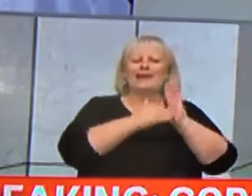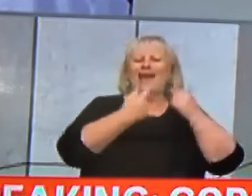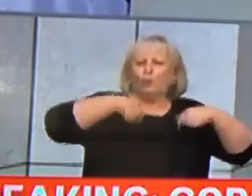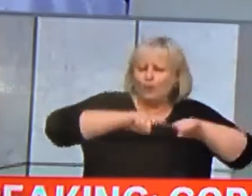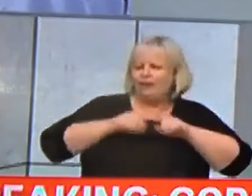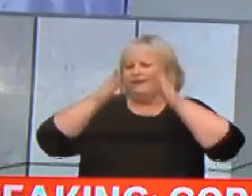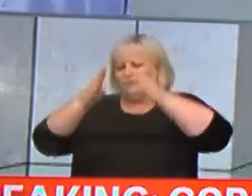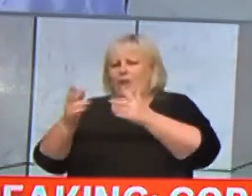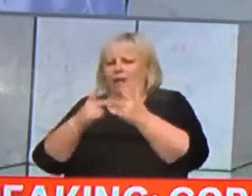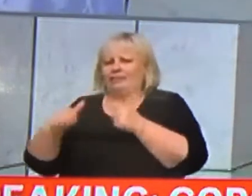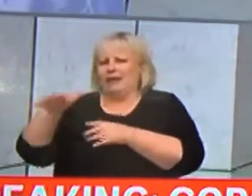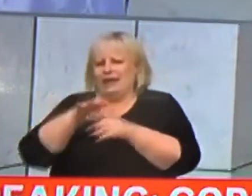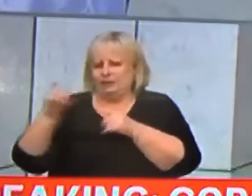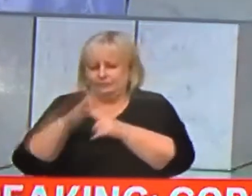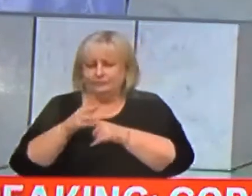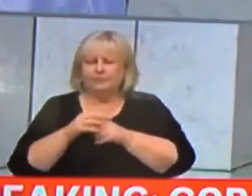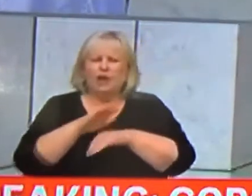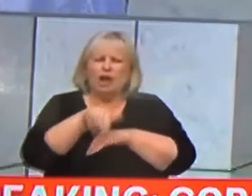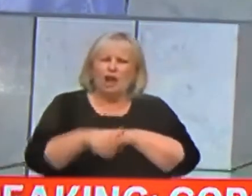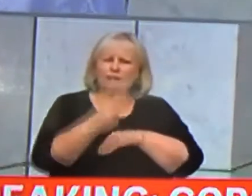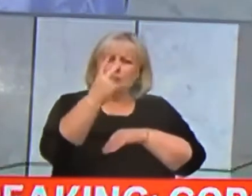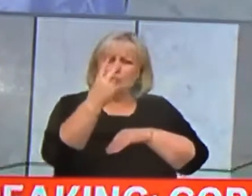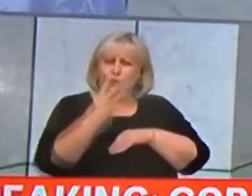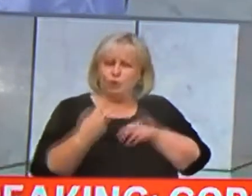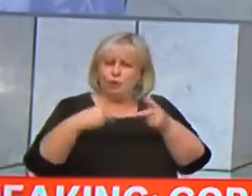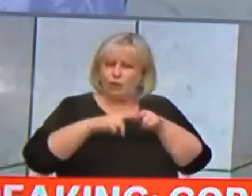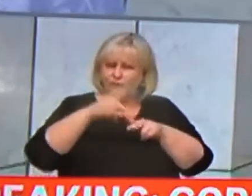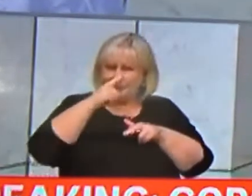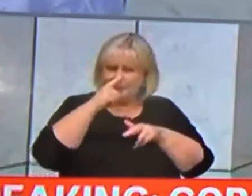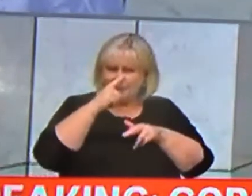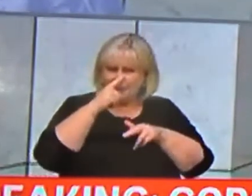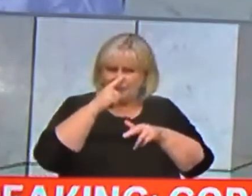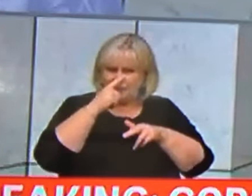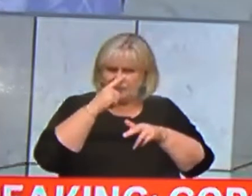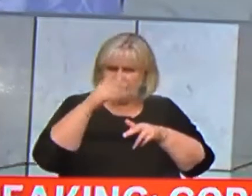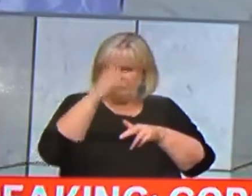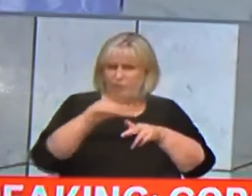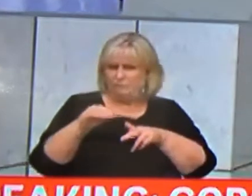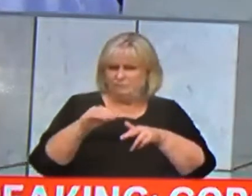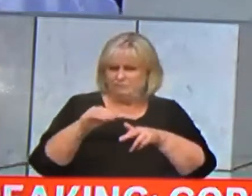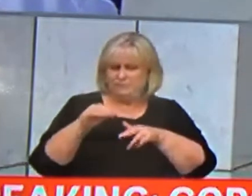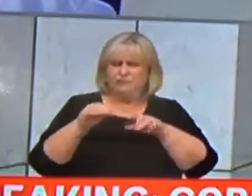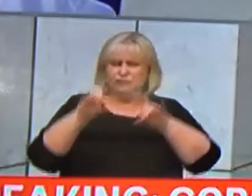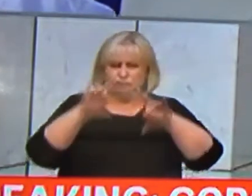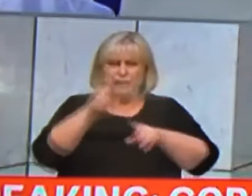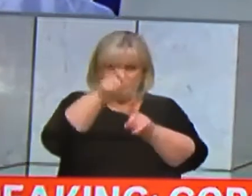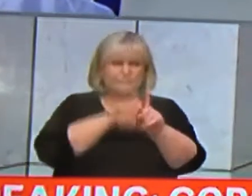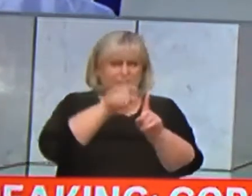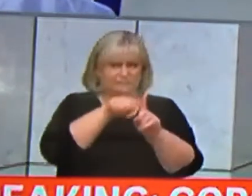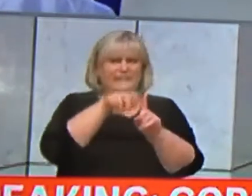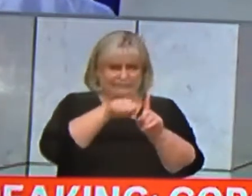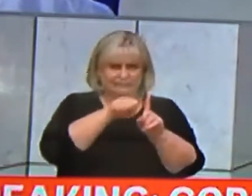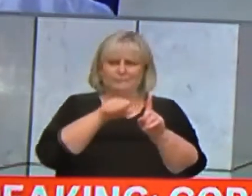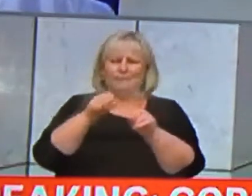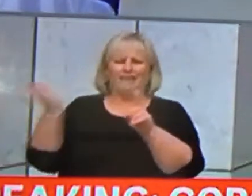in time. 2/3 of the cases that we currently have are from an Australian who has come